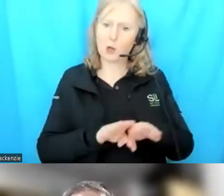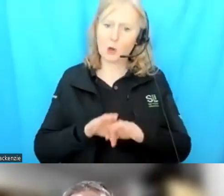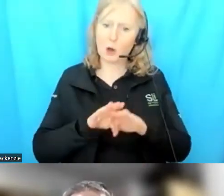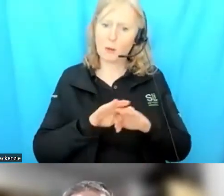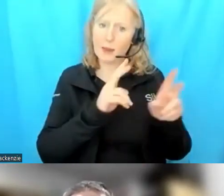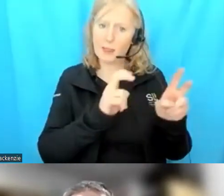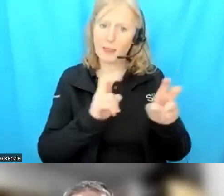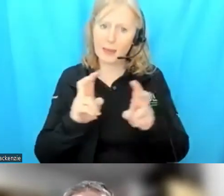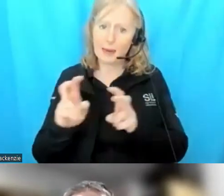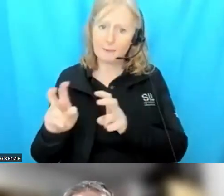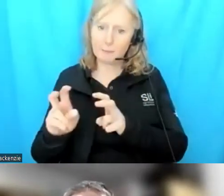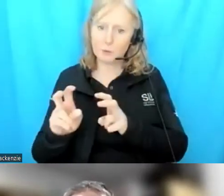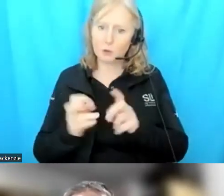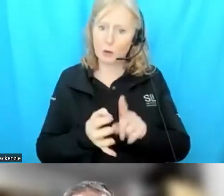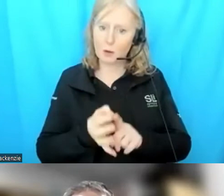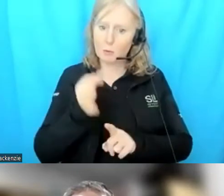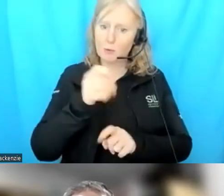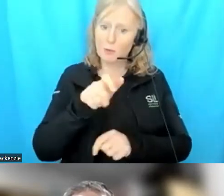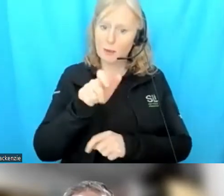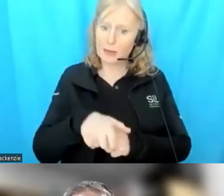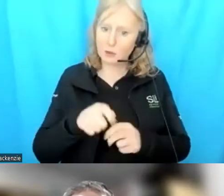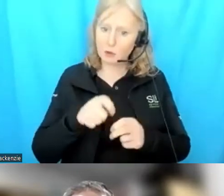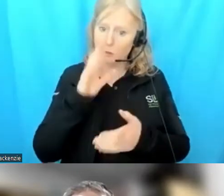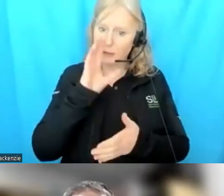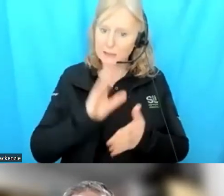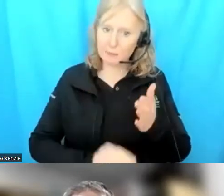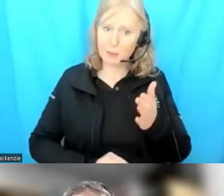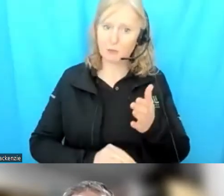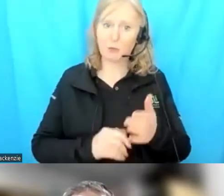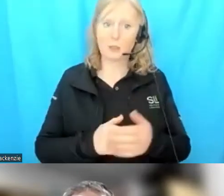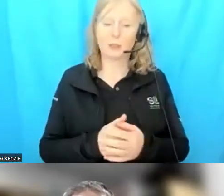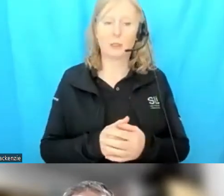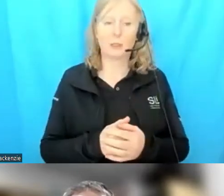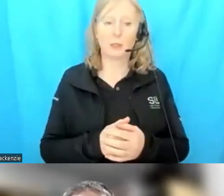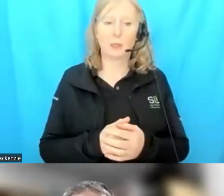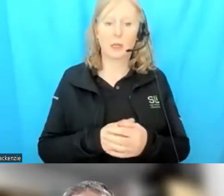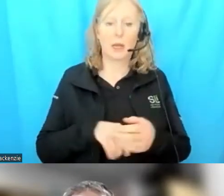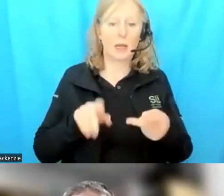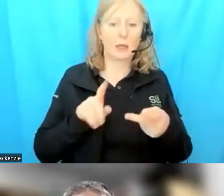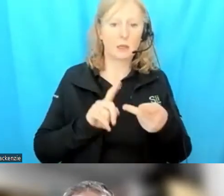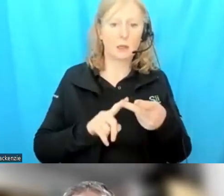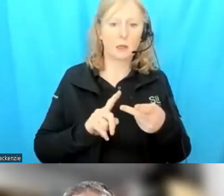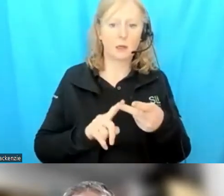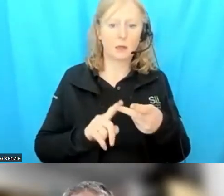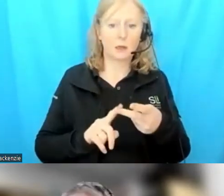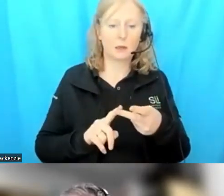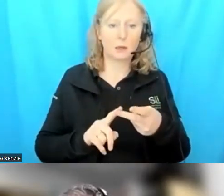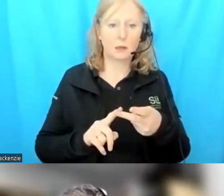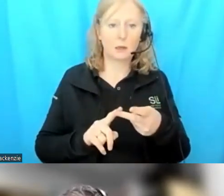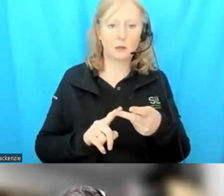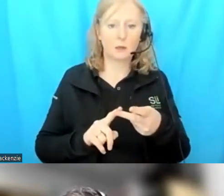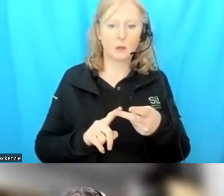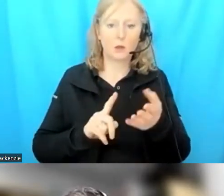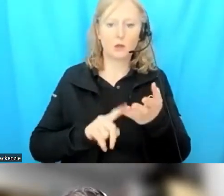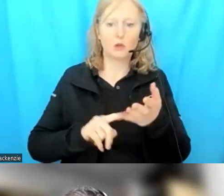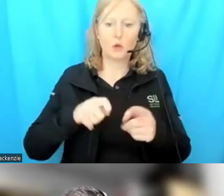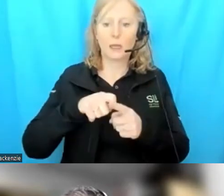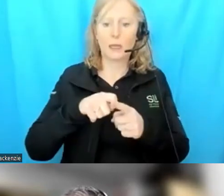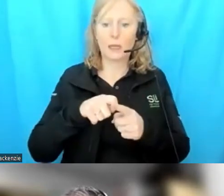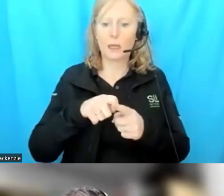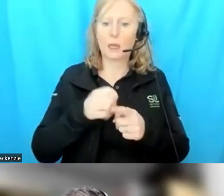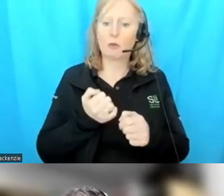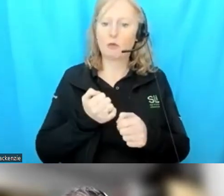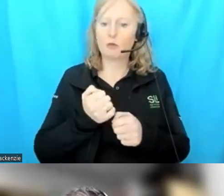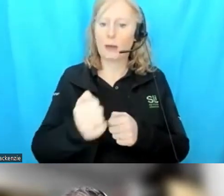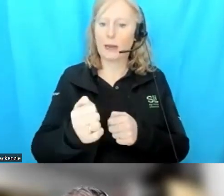the passenger experience? And one other final point from Linda was about the UK Rail Disability Ambassador. Do you have